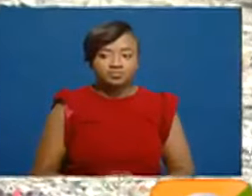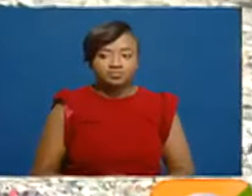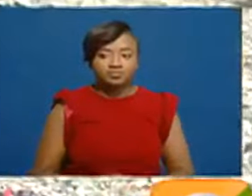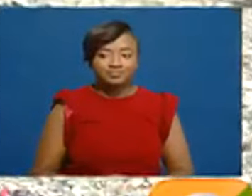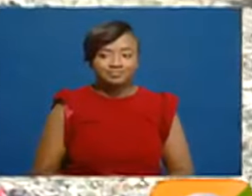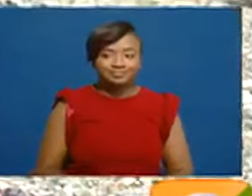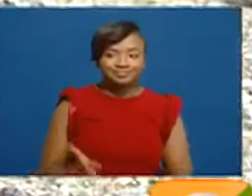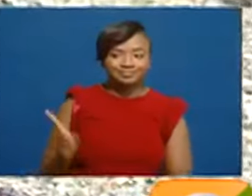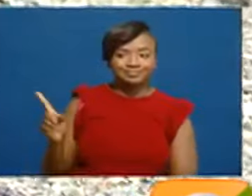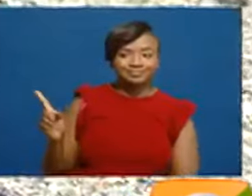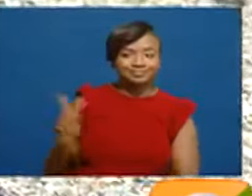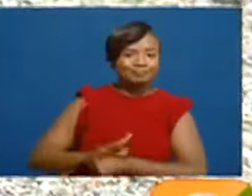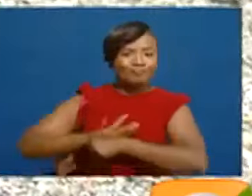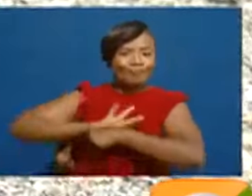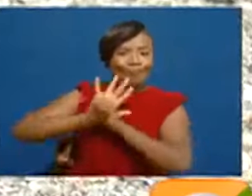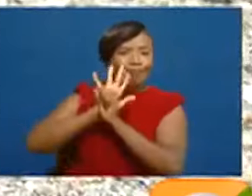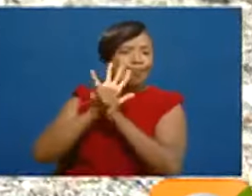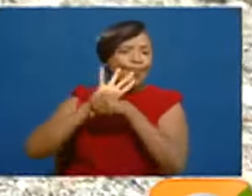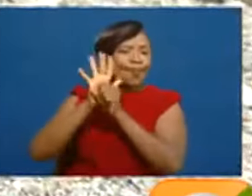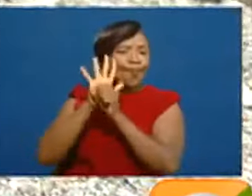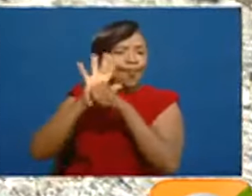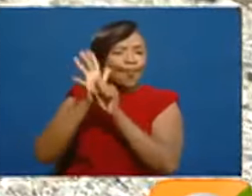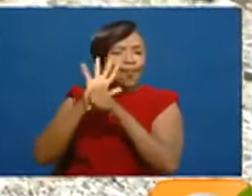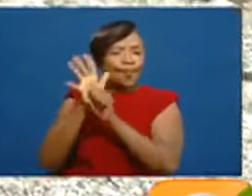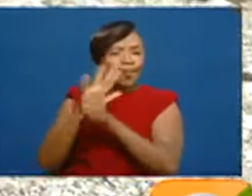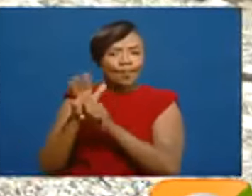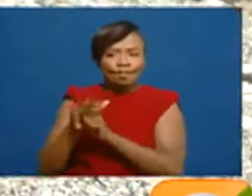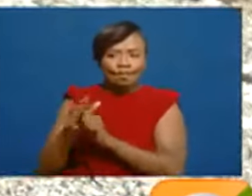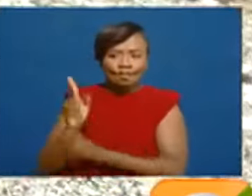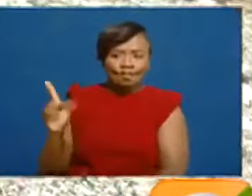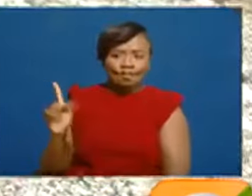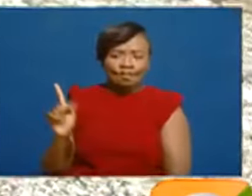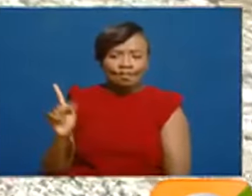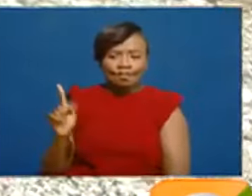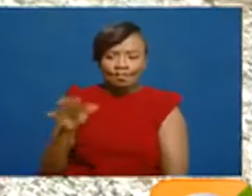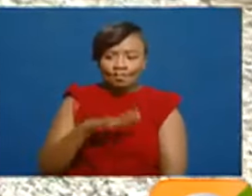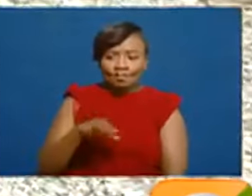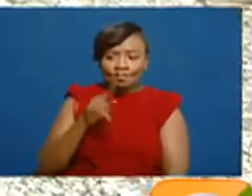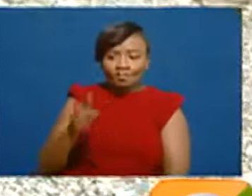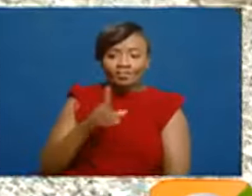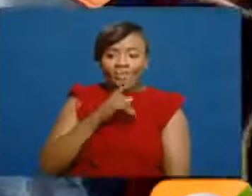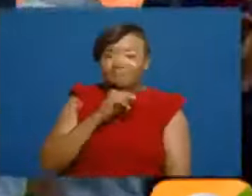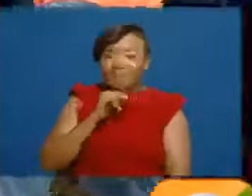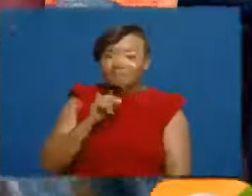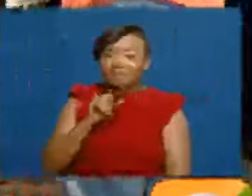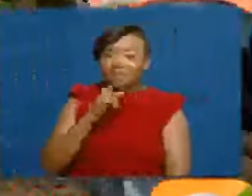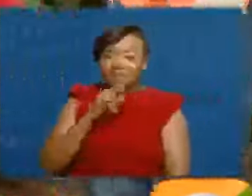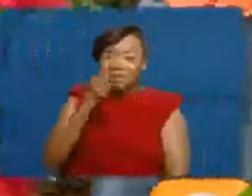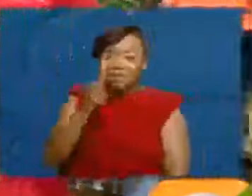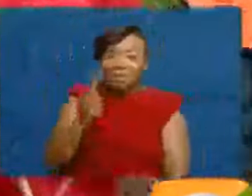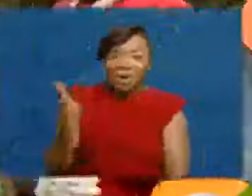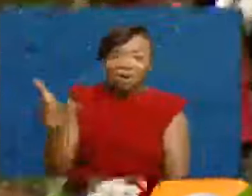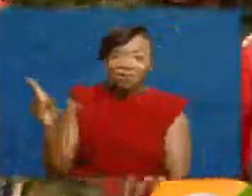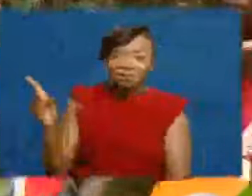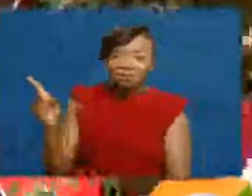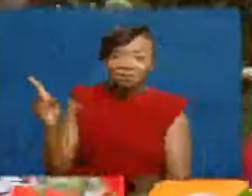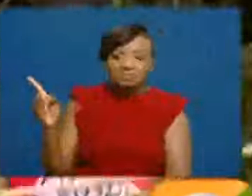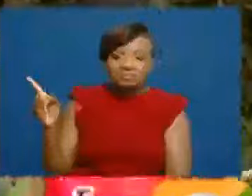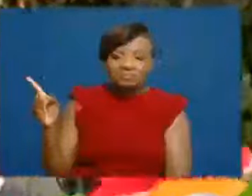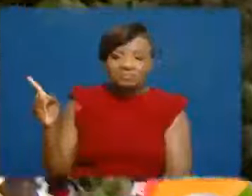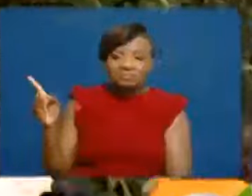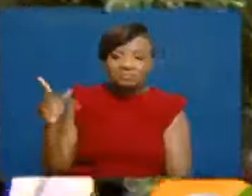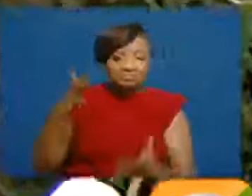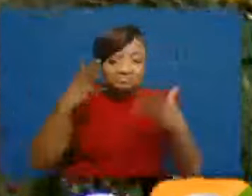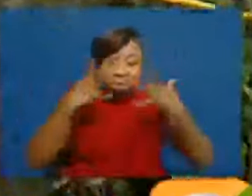In a multitude that gathers around this quarry of death in Pipeline area, one man stands out. Dressed in